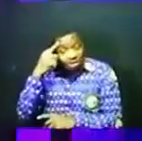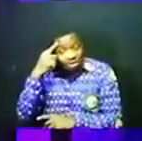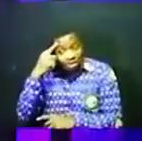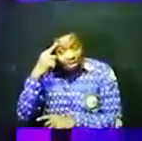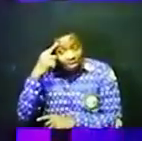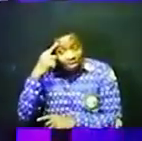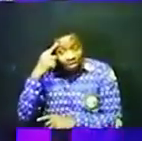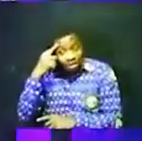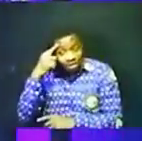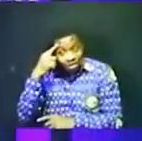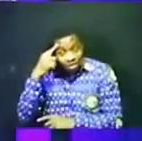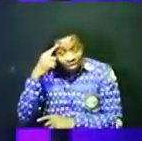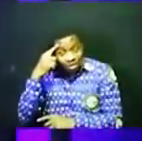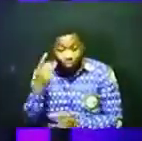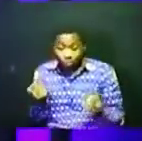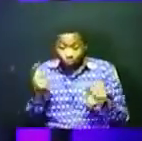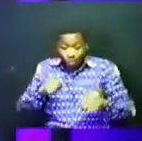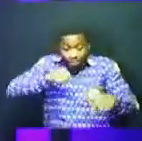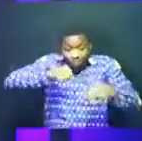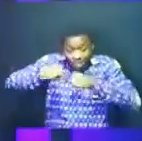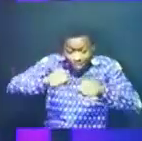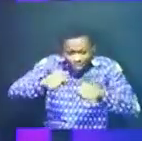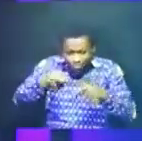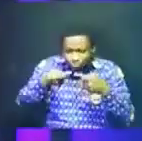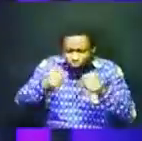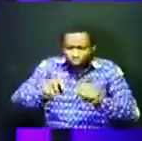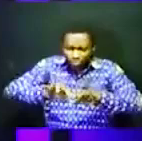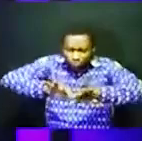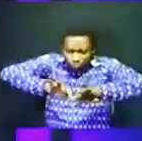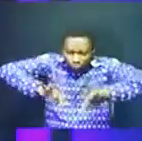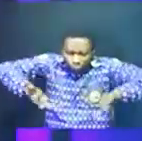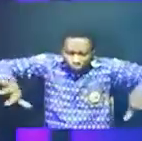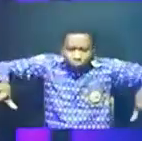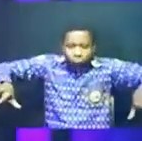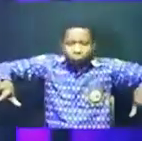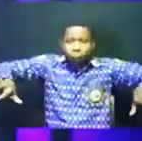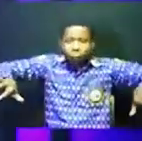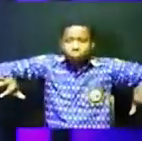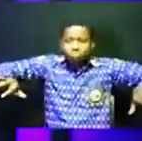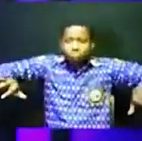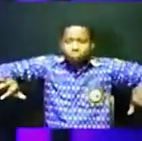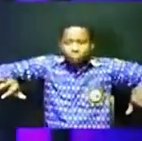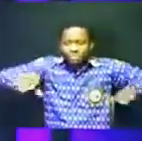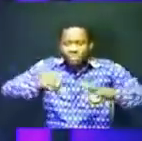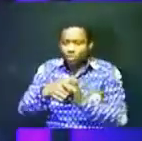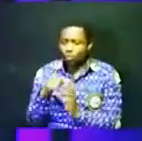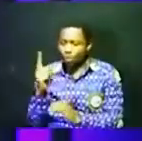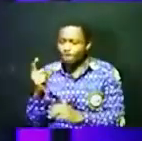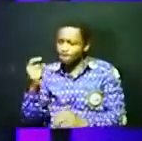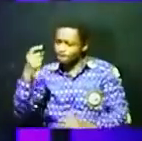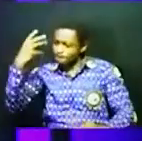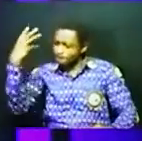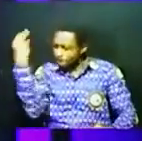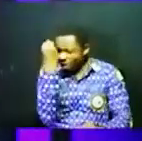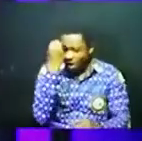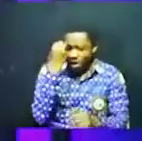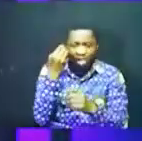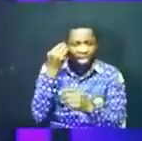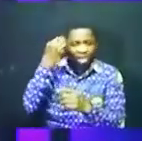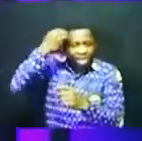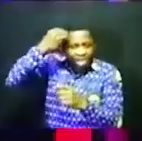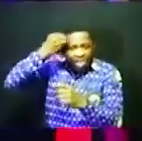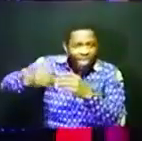were fighting, I tried to separate them. And then I had this